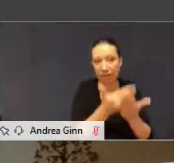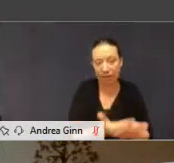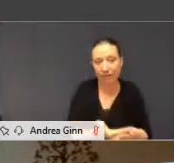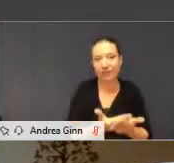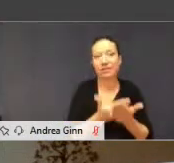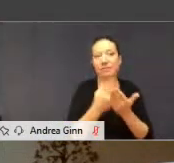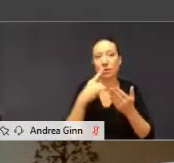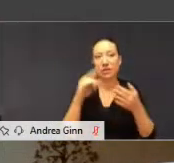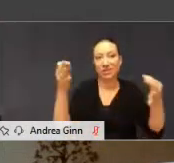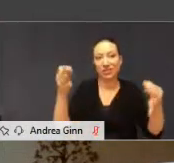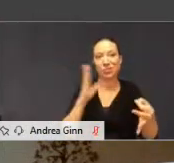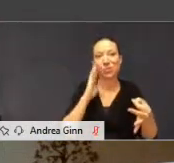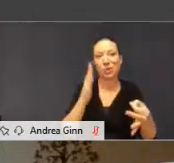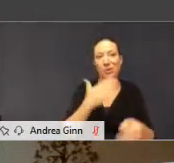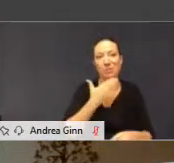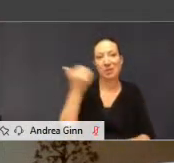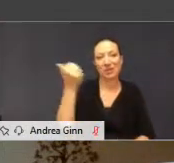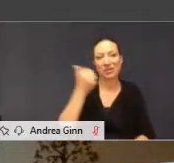single time. So.